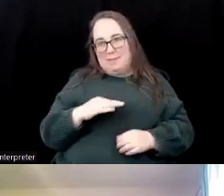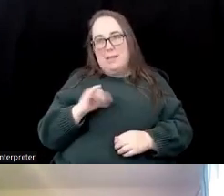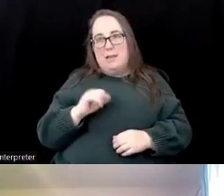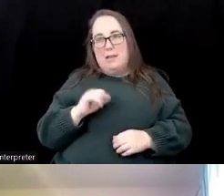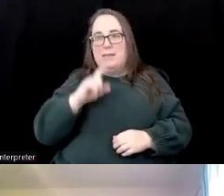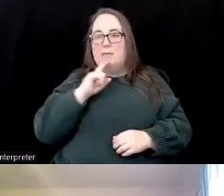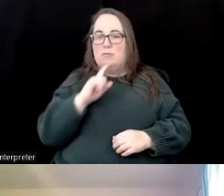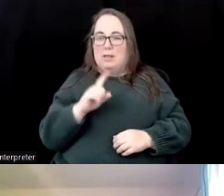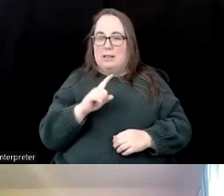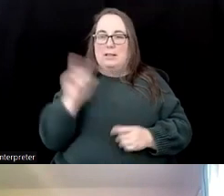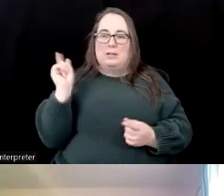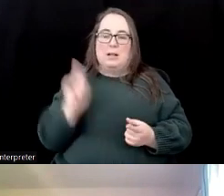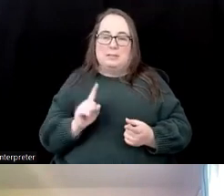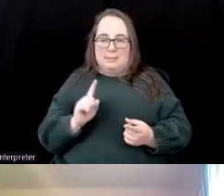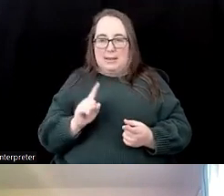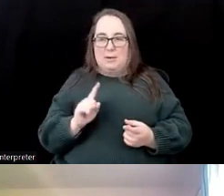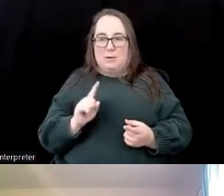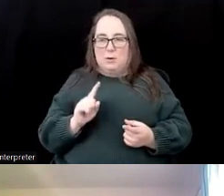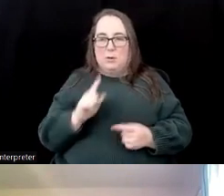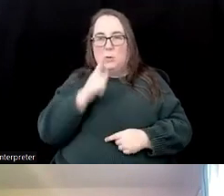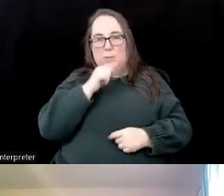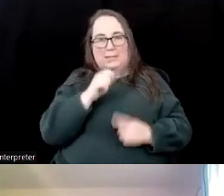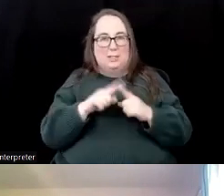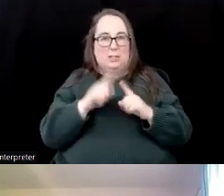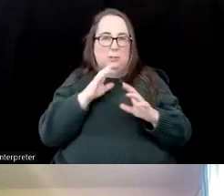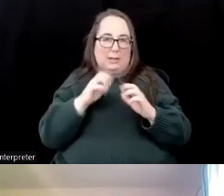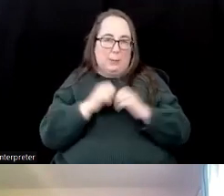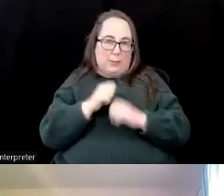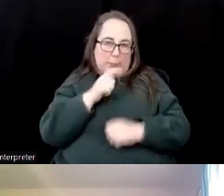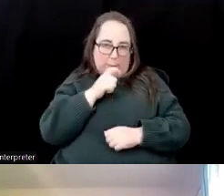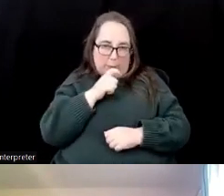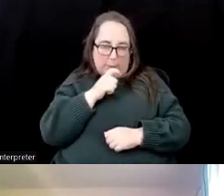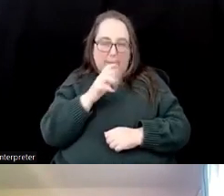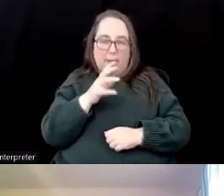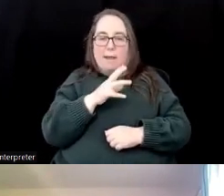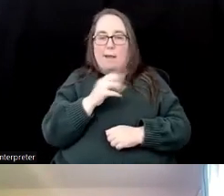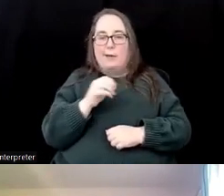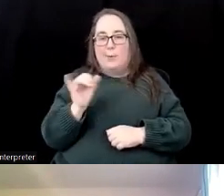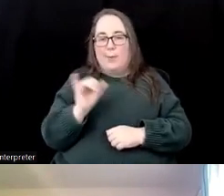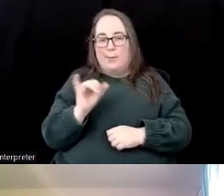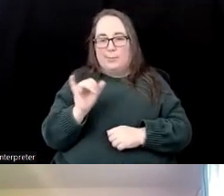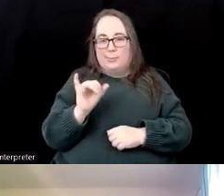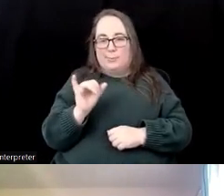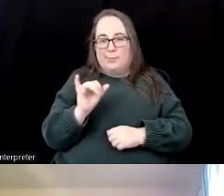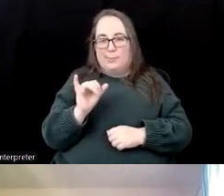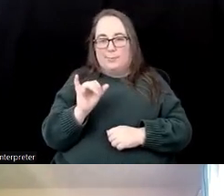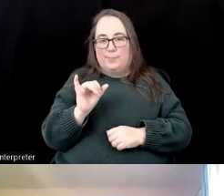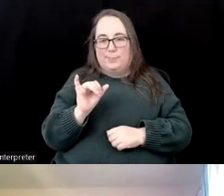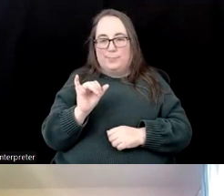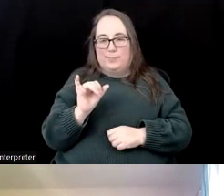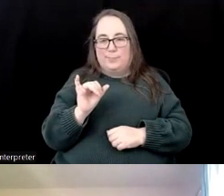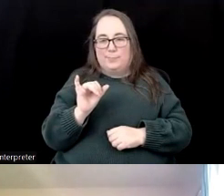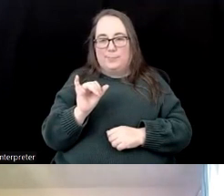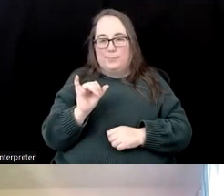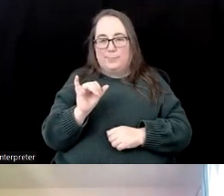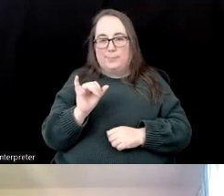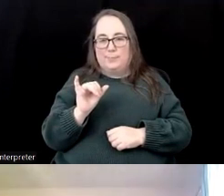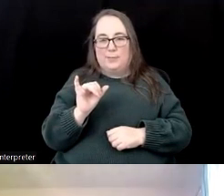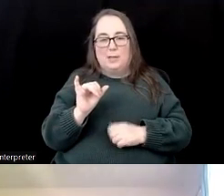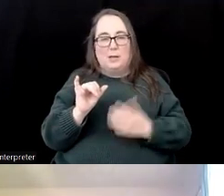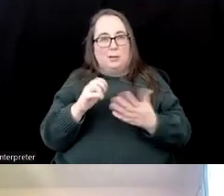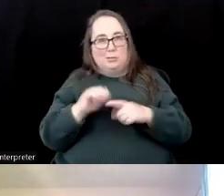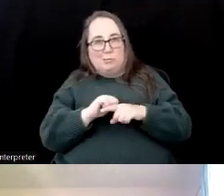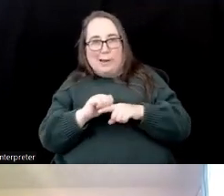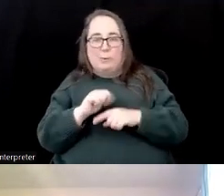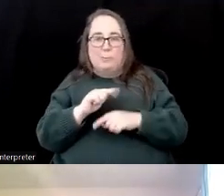of cuts down on who needs to communicate with who, and also helps, corral the training. We know who we